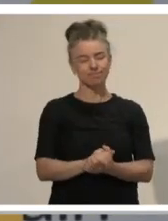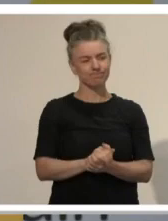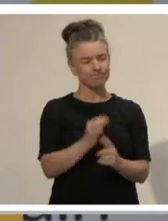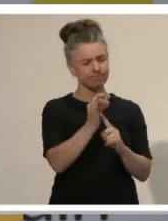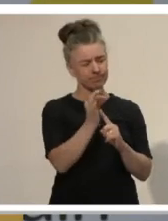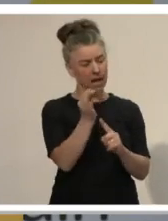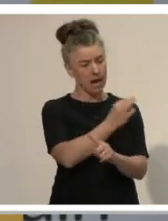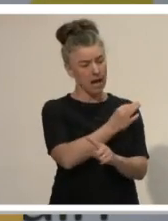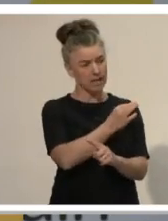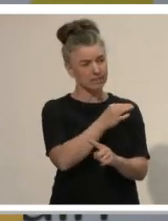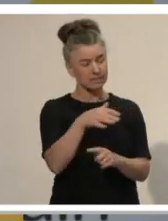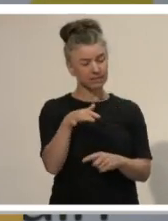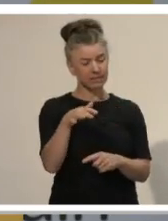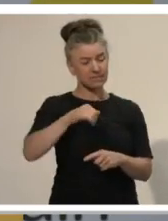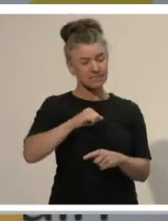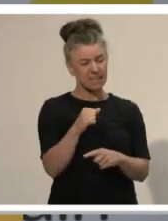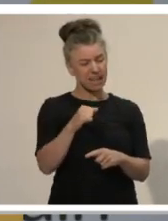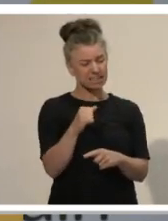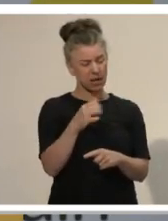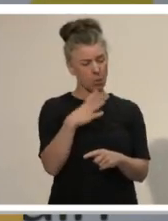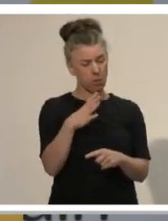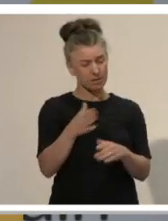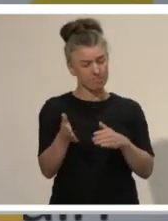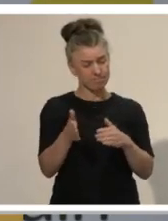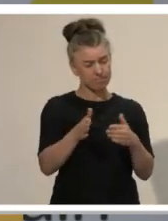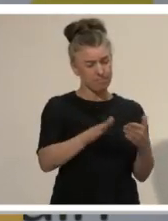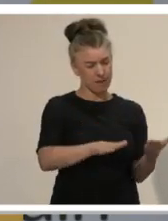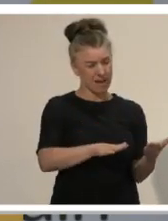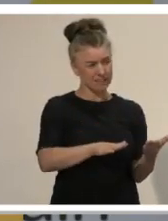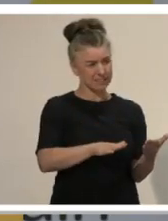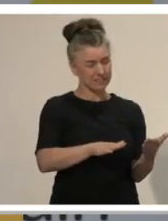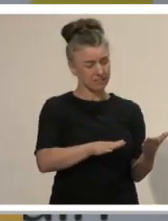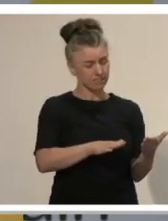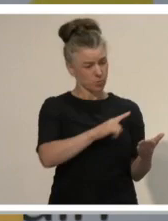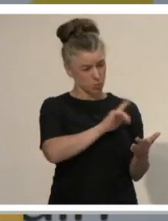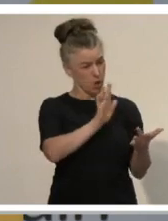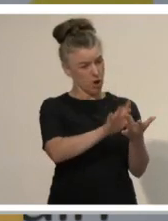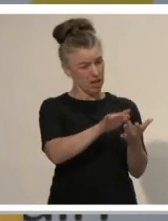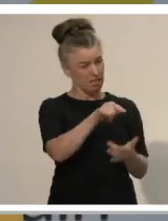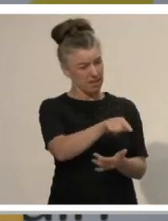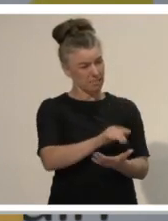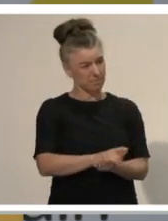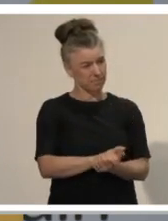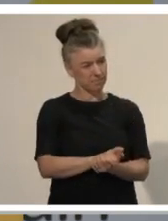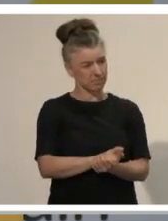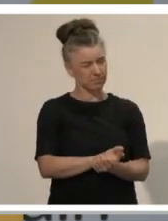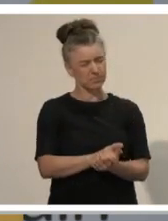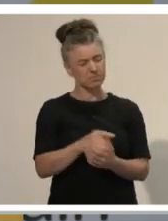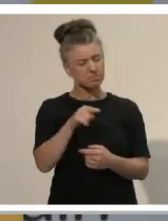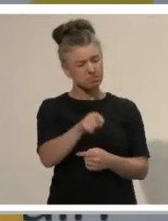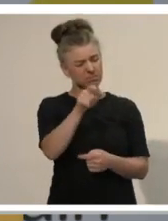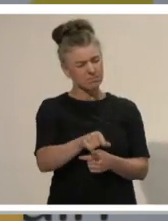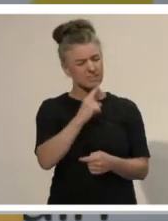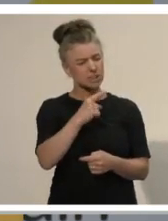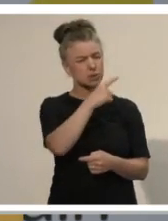family connected to the Dunedin fatality. They were on the radio this morning saying that they've been given false hope from these press conferences by saying that